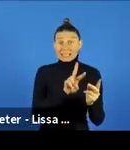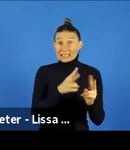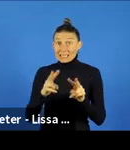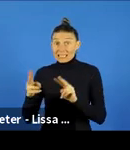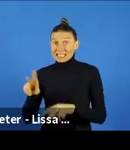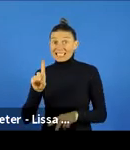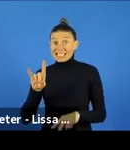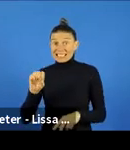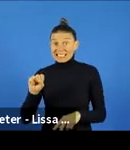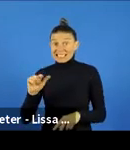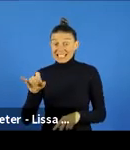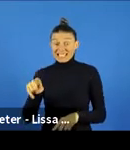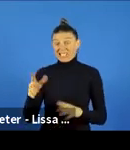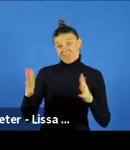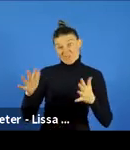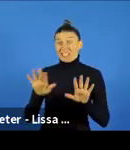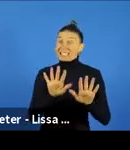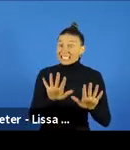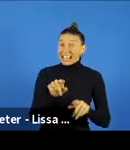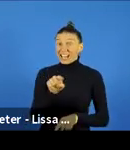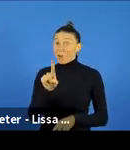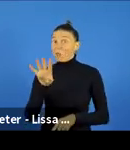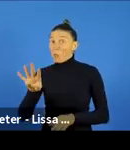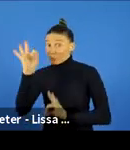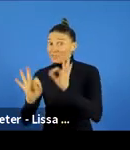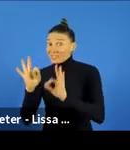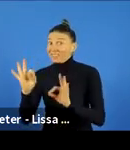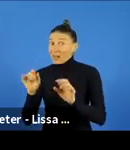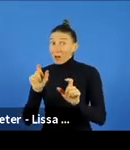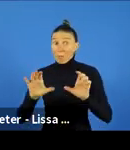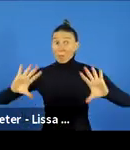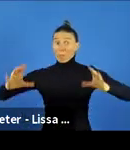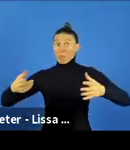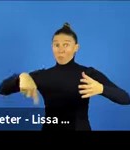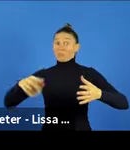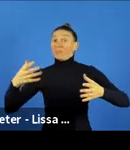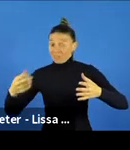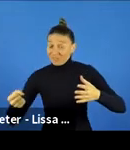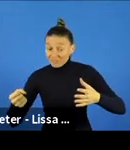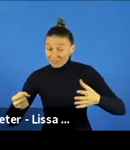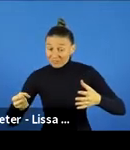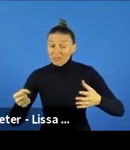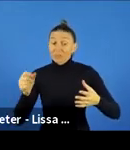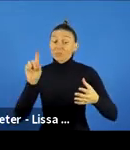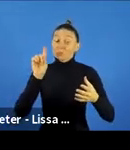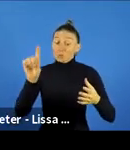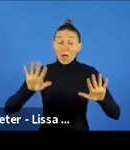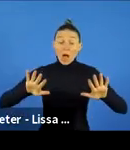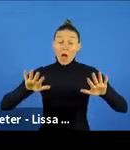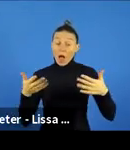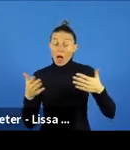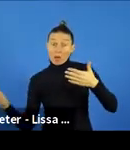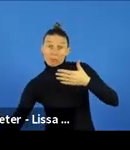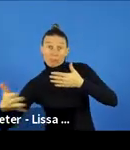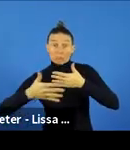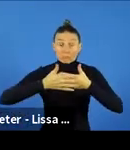between 10 and 13% of the population. So what we do is we provide reading helps for people with dyslexia